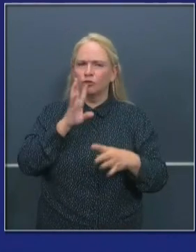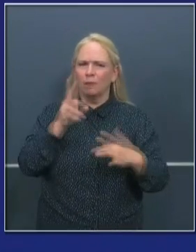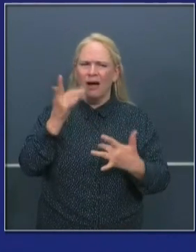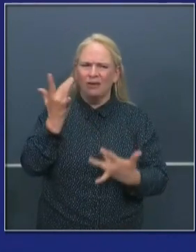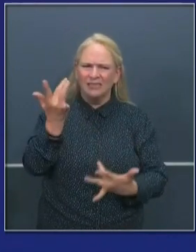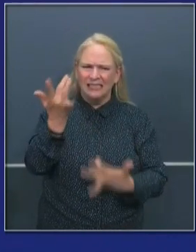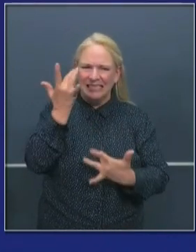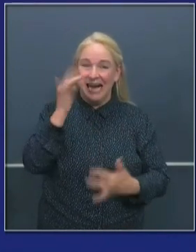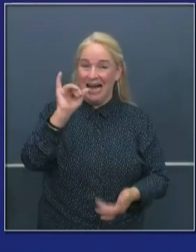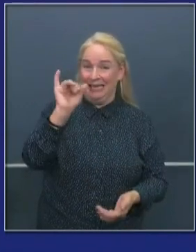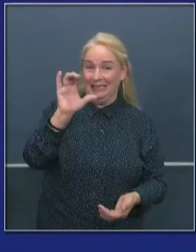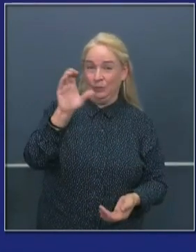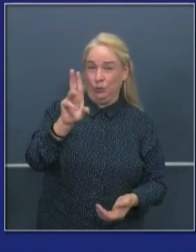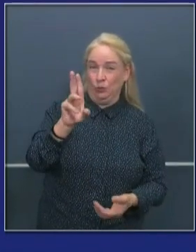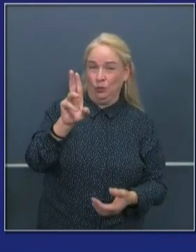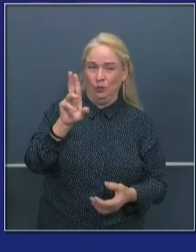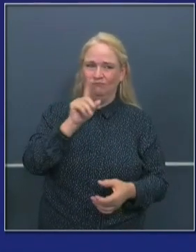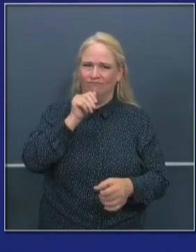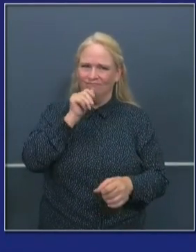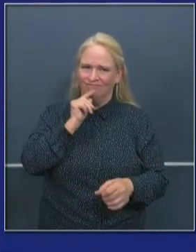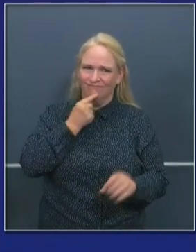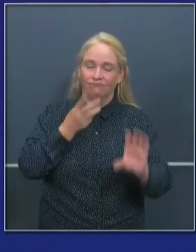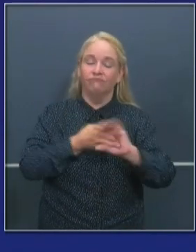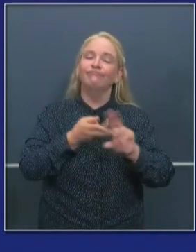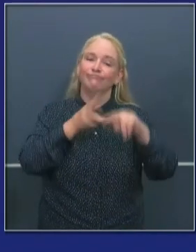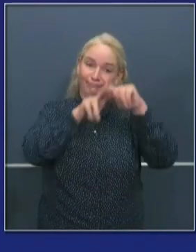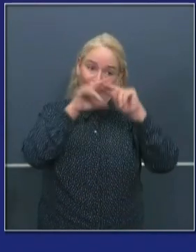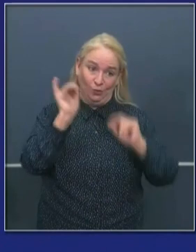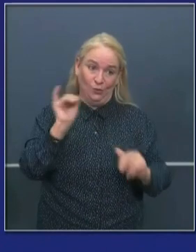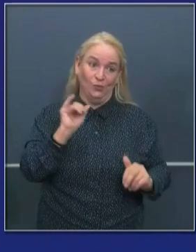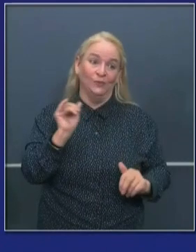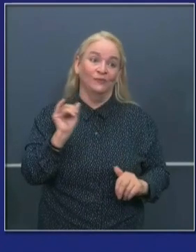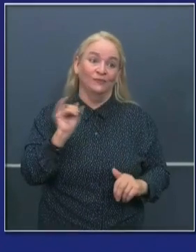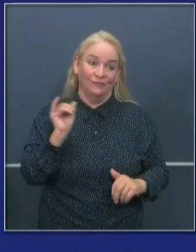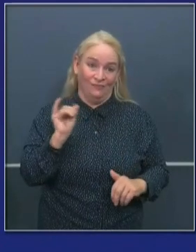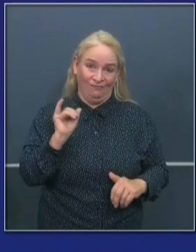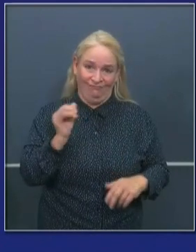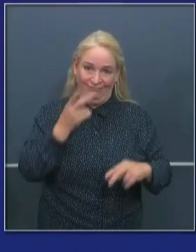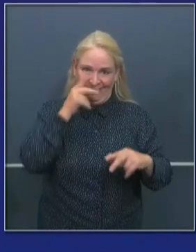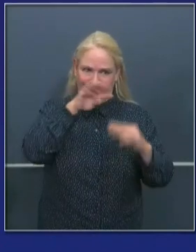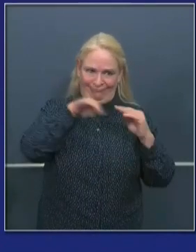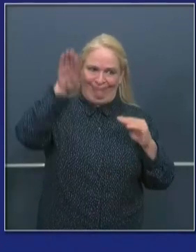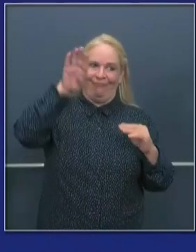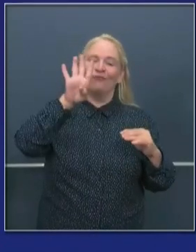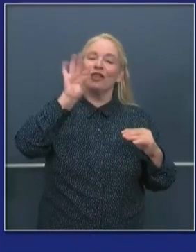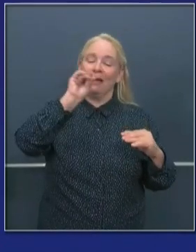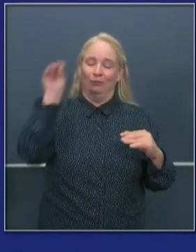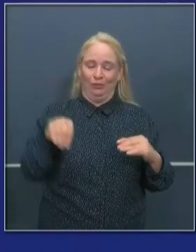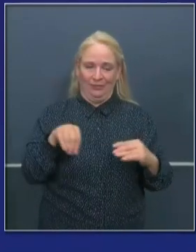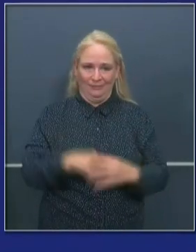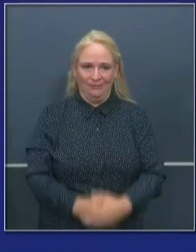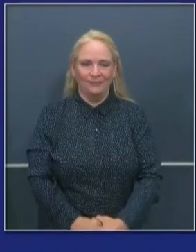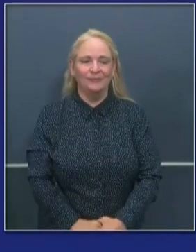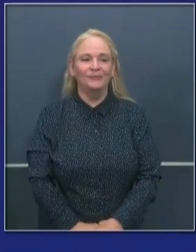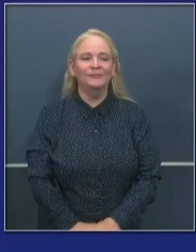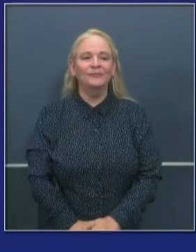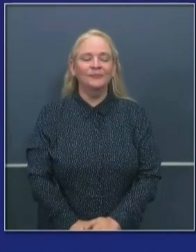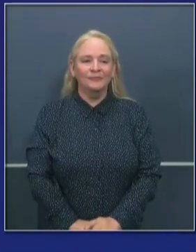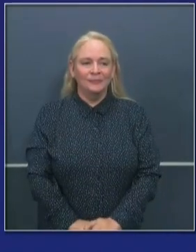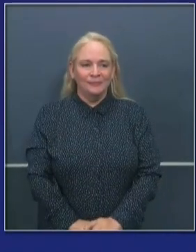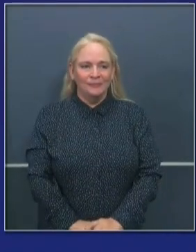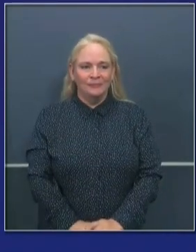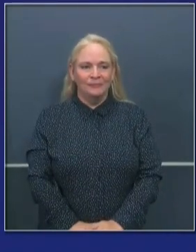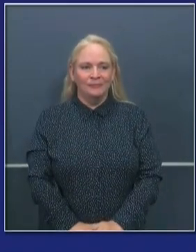some 49% in the last 2 weeks. You can see, not surprisingly, as you see trend line increase